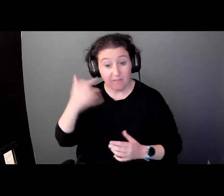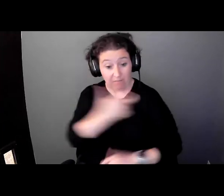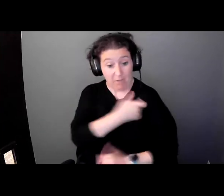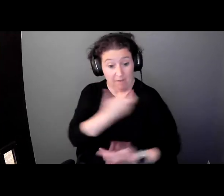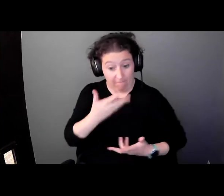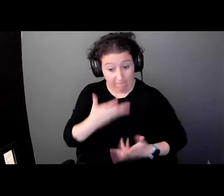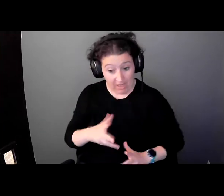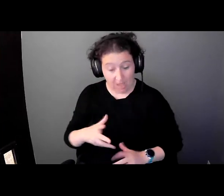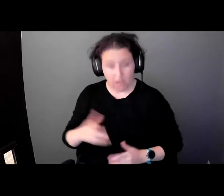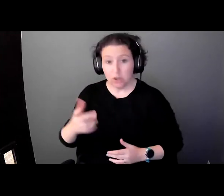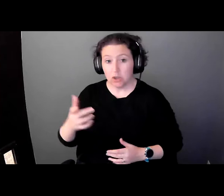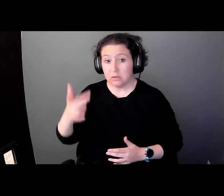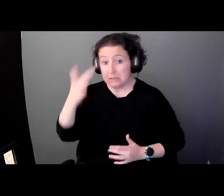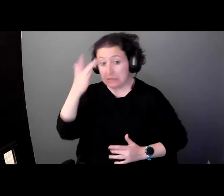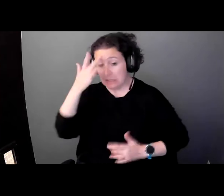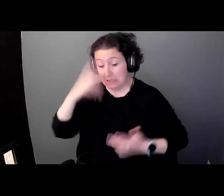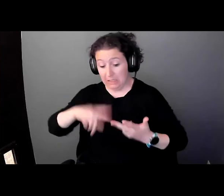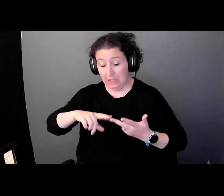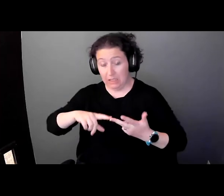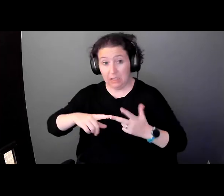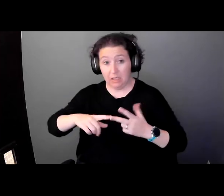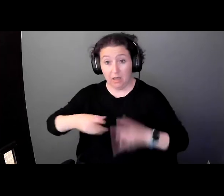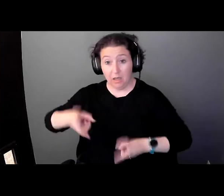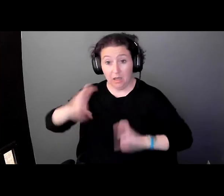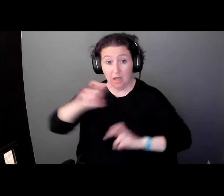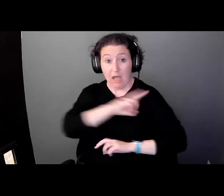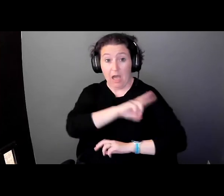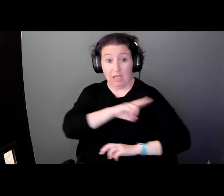appears to be pretty well maintained.